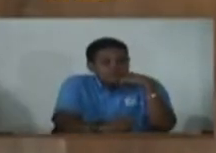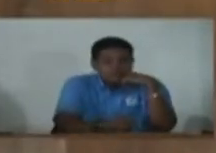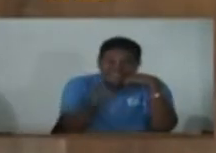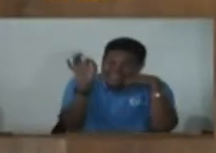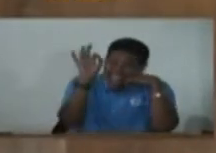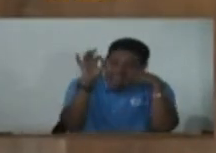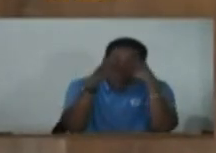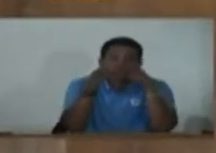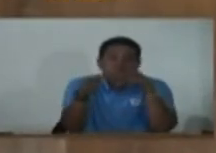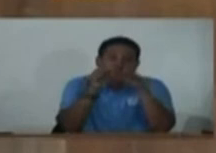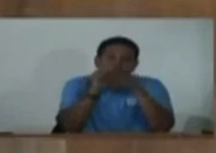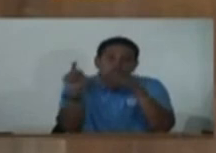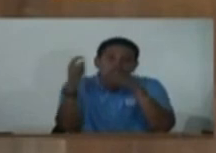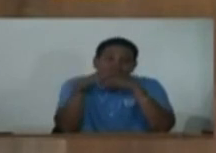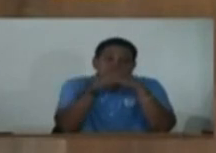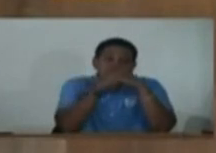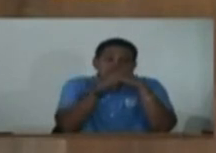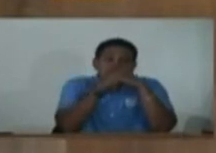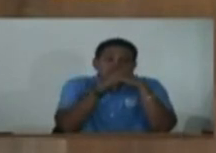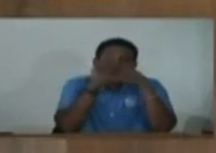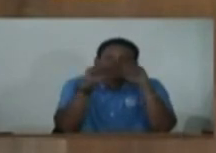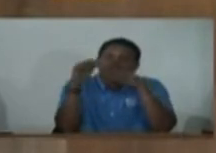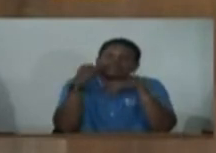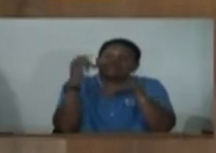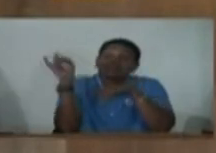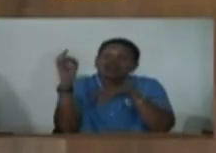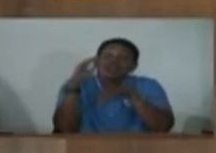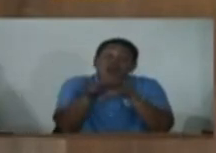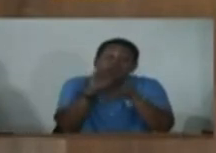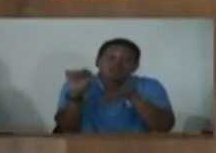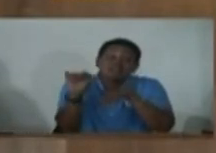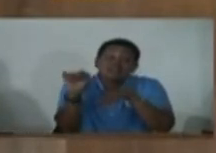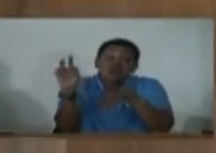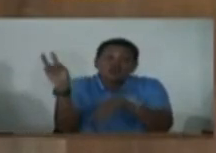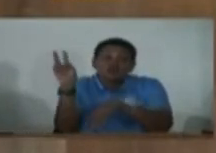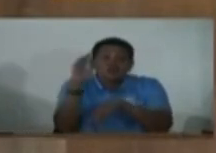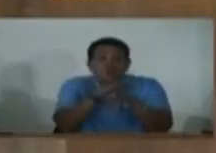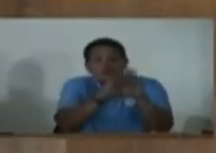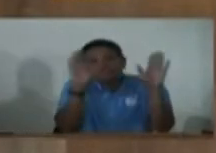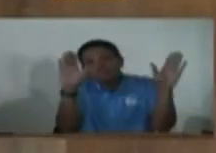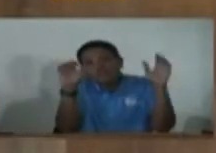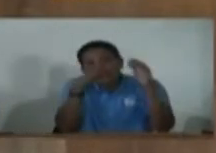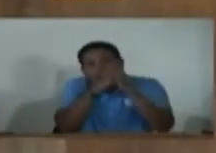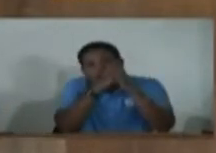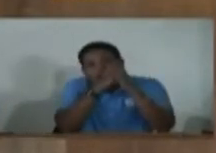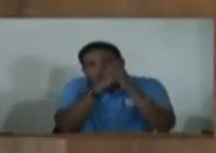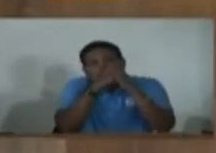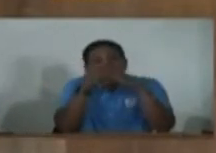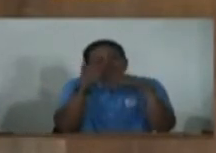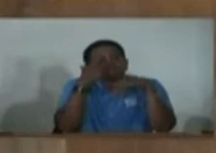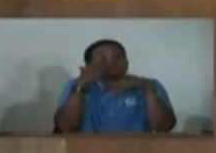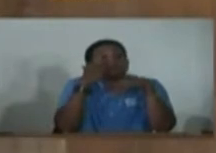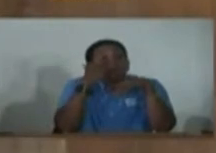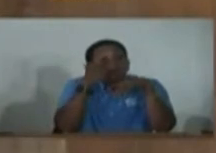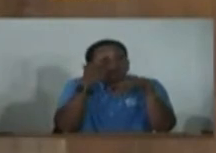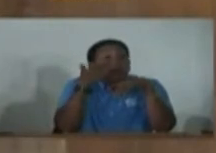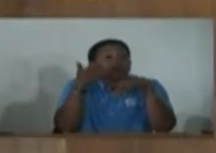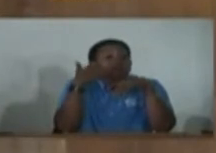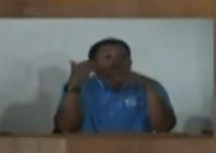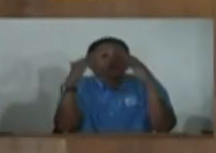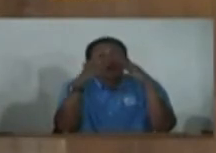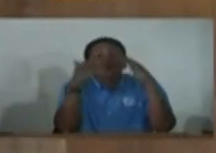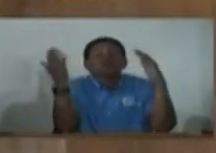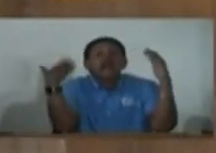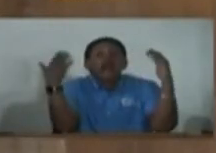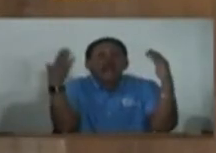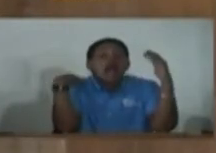Minister. But it'll be 8 o'clock on Saturday, and it'll be 2 o'clock on Sunday. And the yard, the house hot,